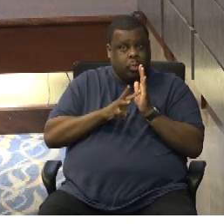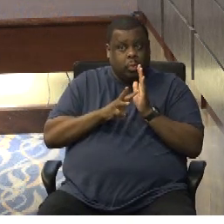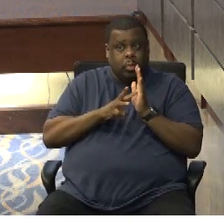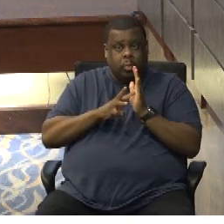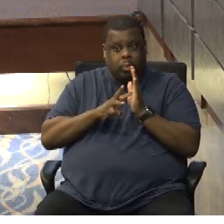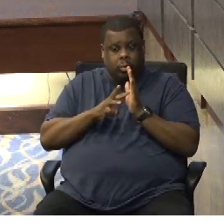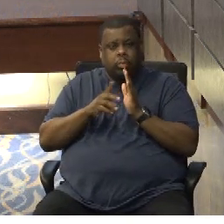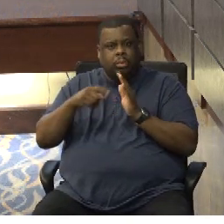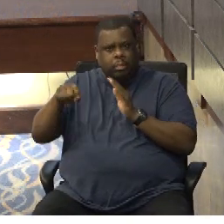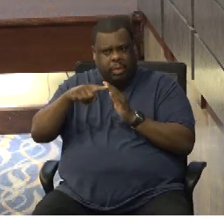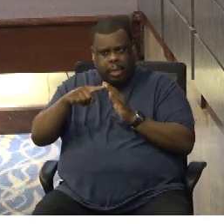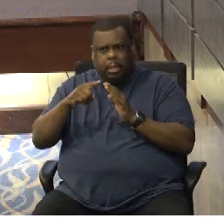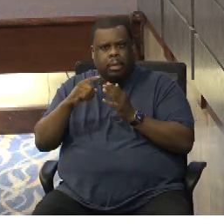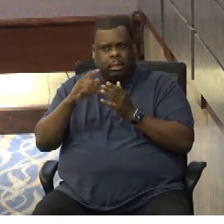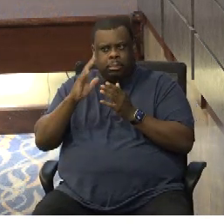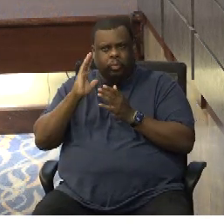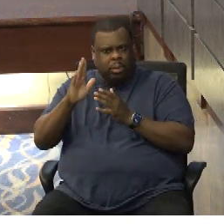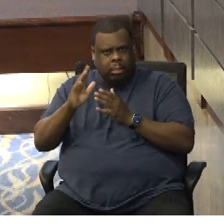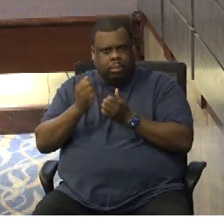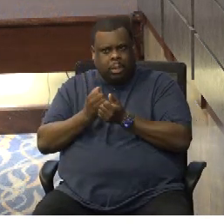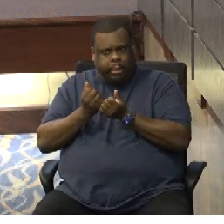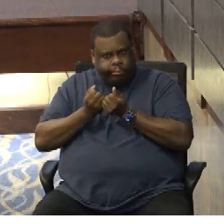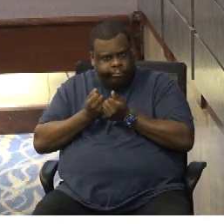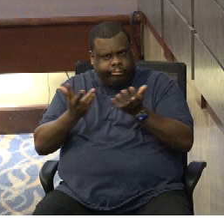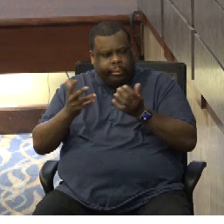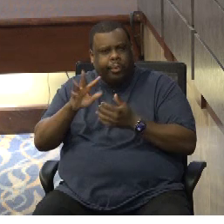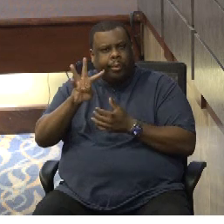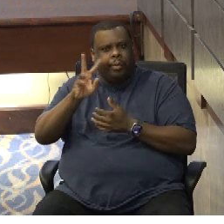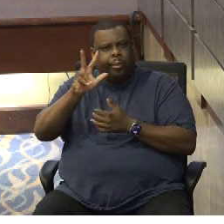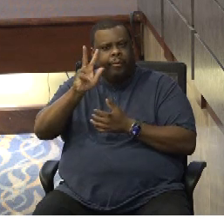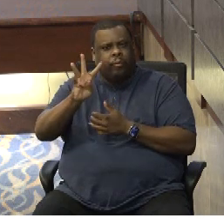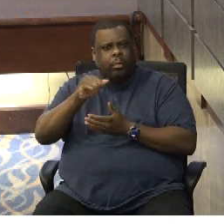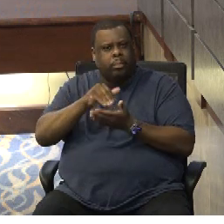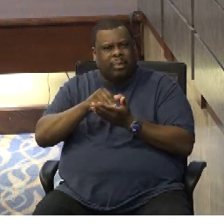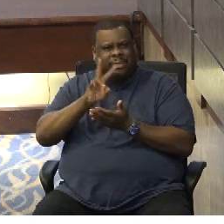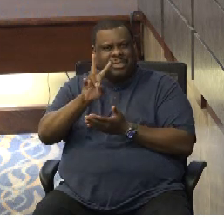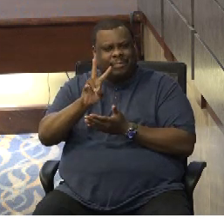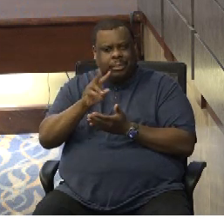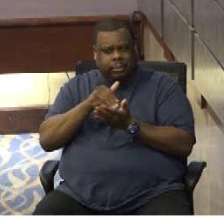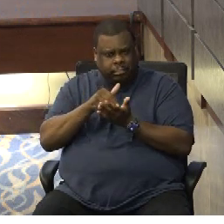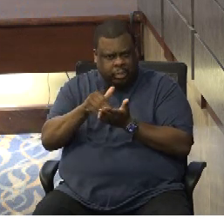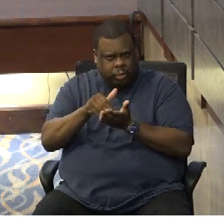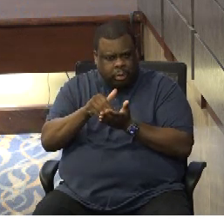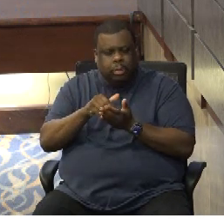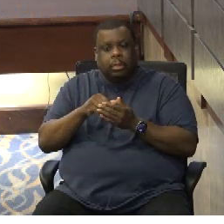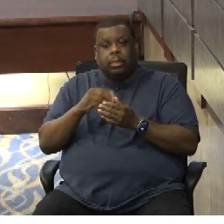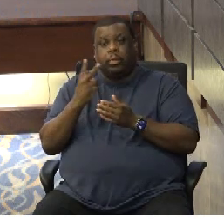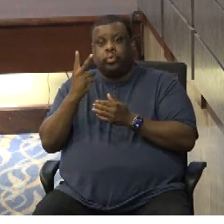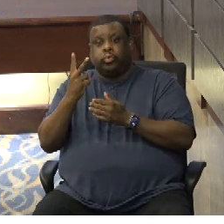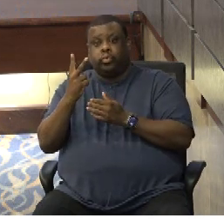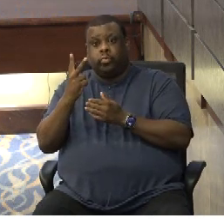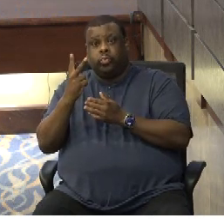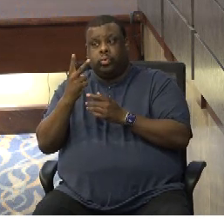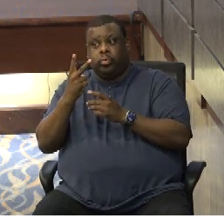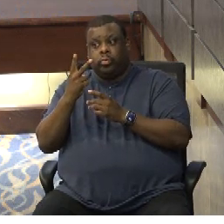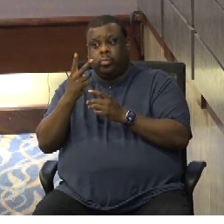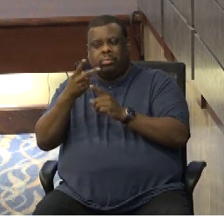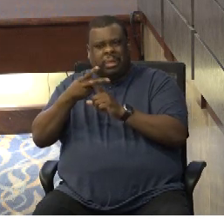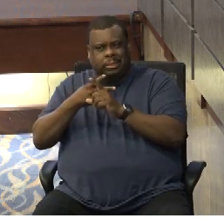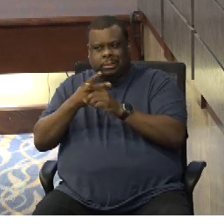the allocation, received $34.7 million and 2 payments spread out over 12 months.